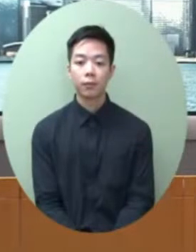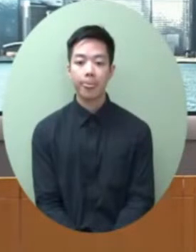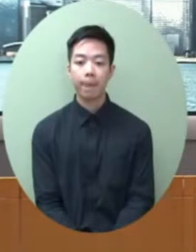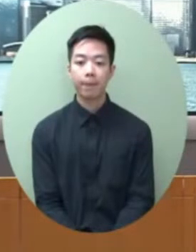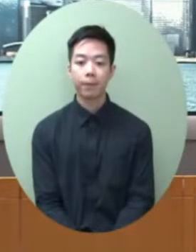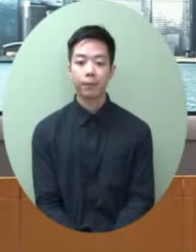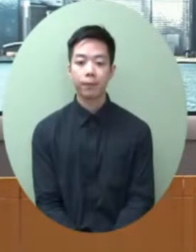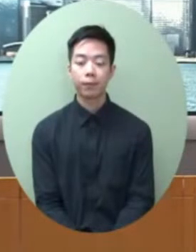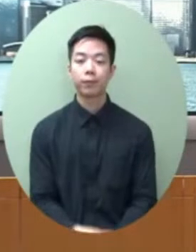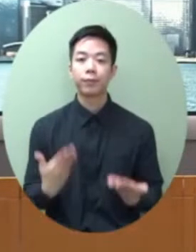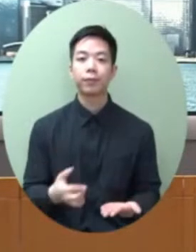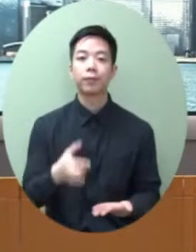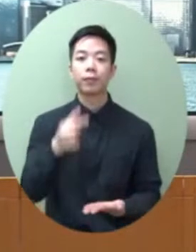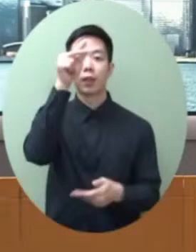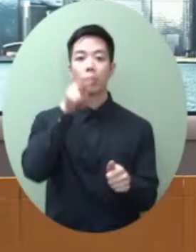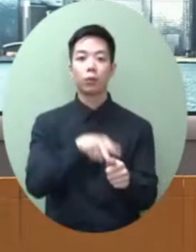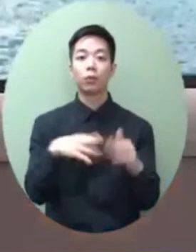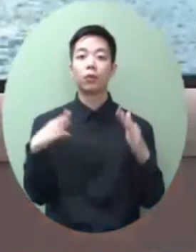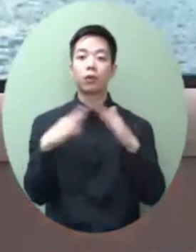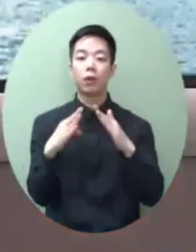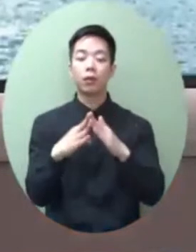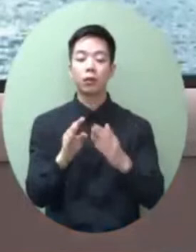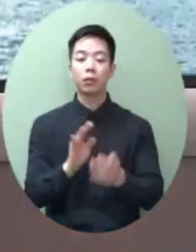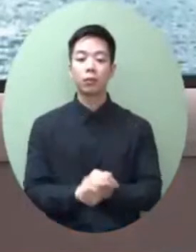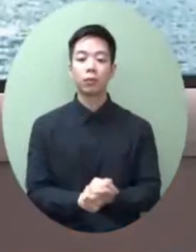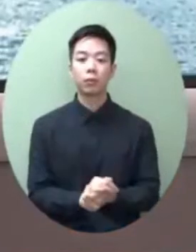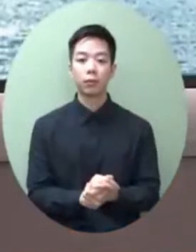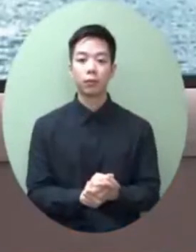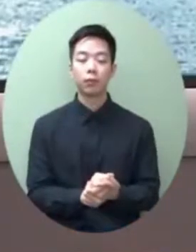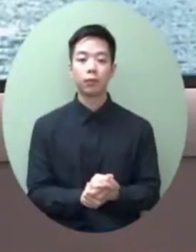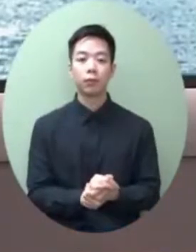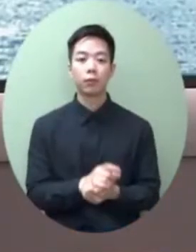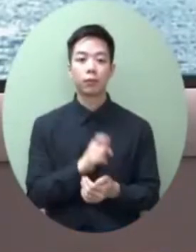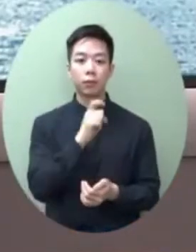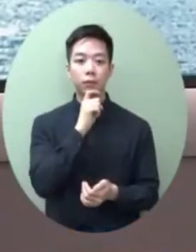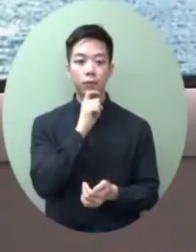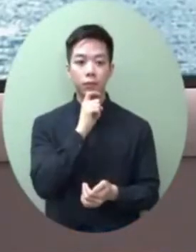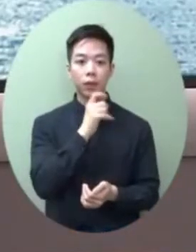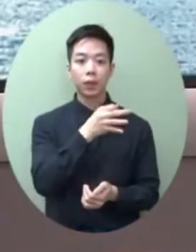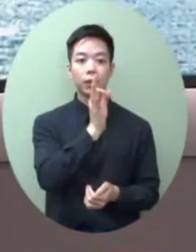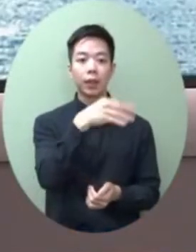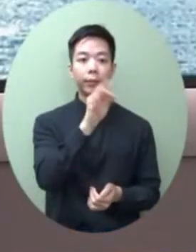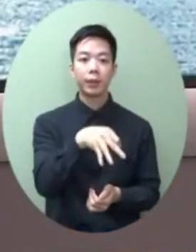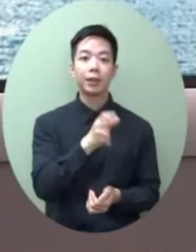On the whole, HA, as I mentioned, has about